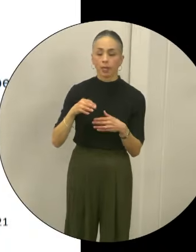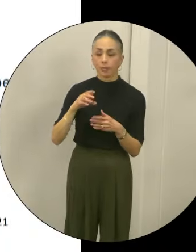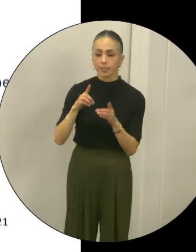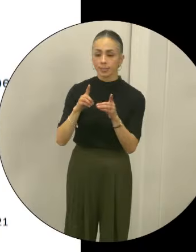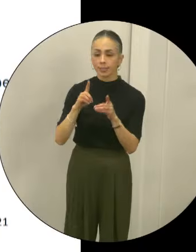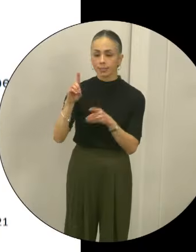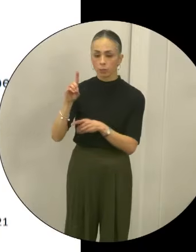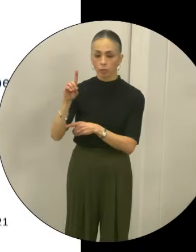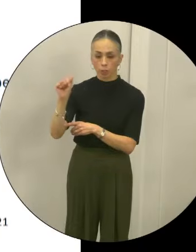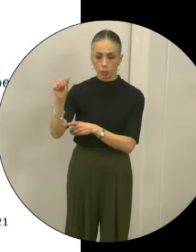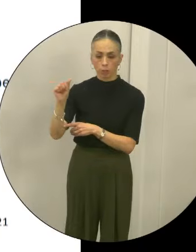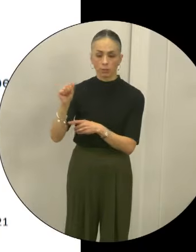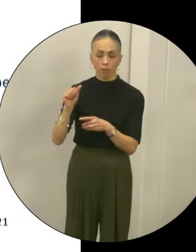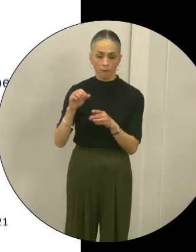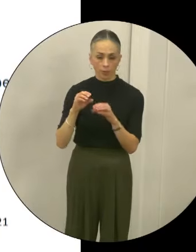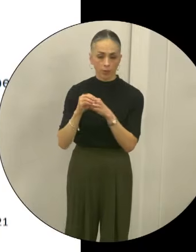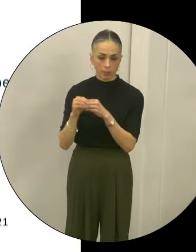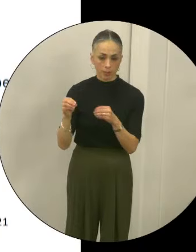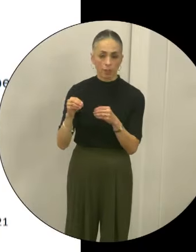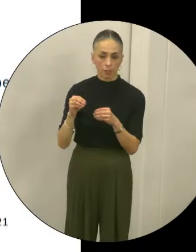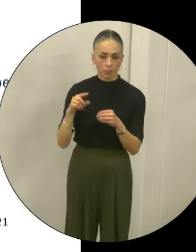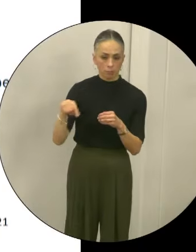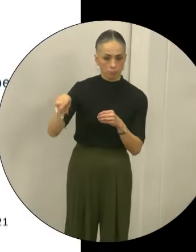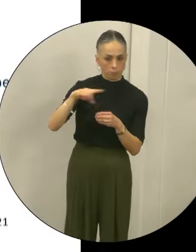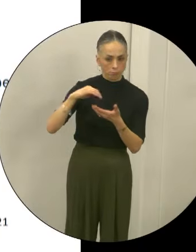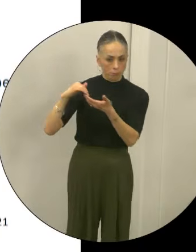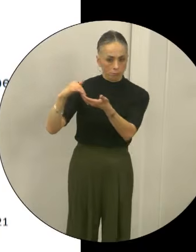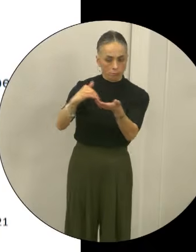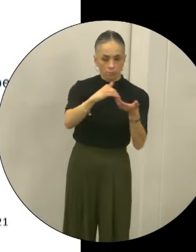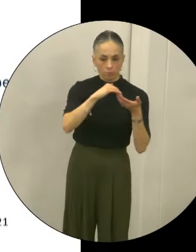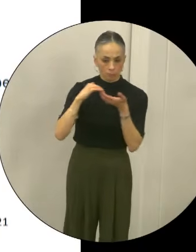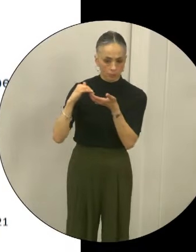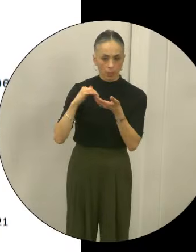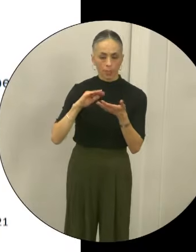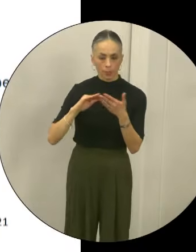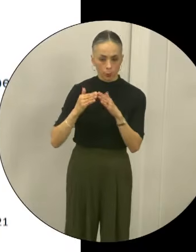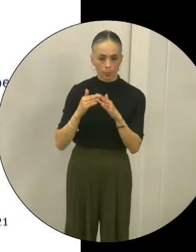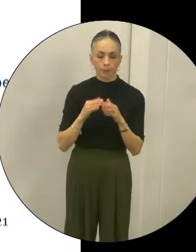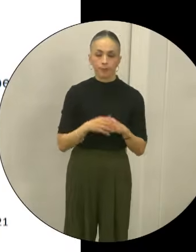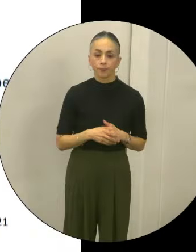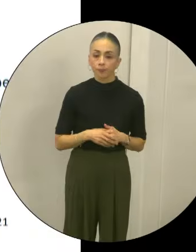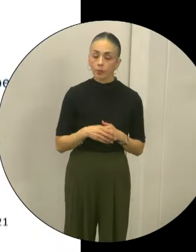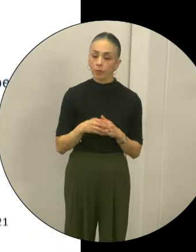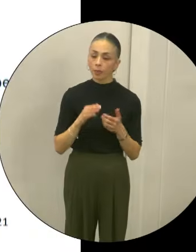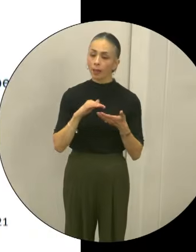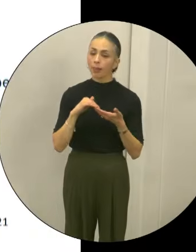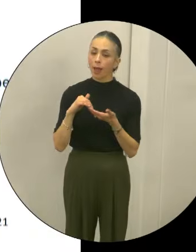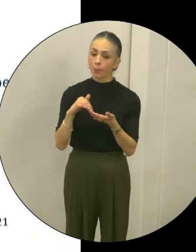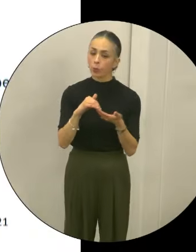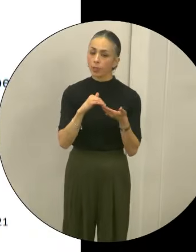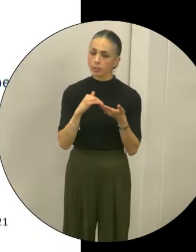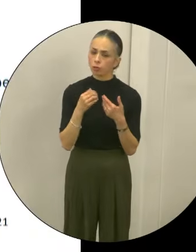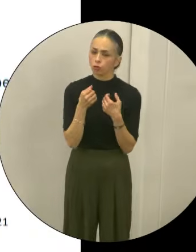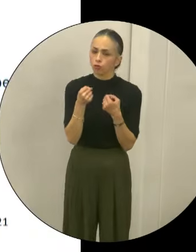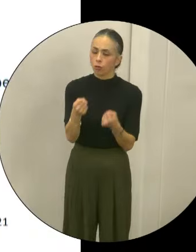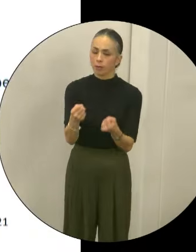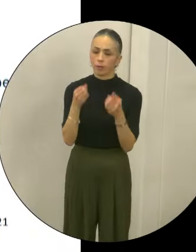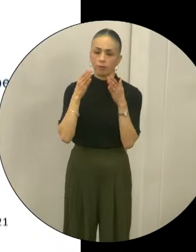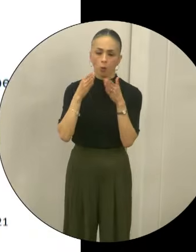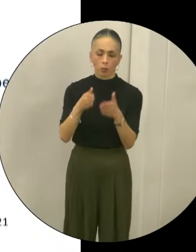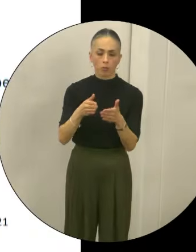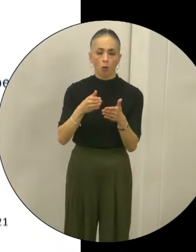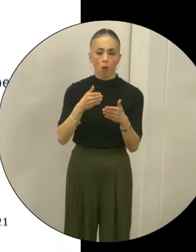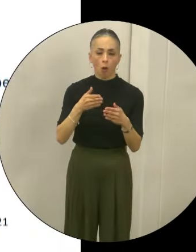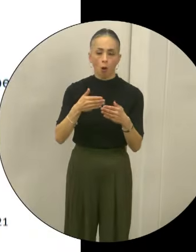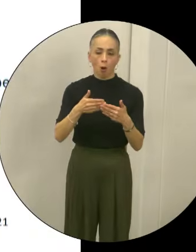office has served for our community for many years. More recently, the collaborative has strengthened its focus on